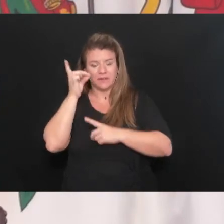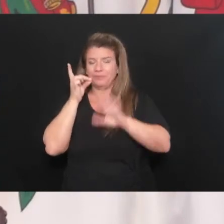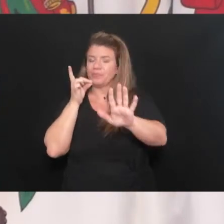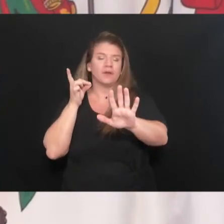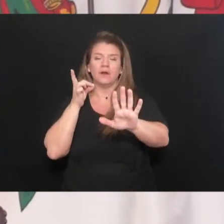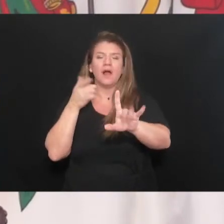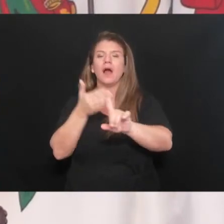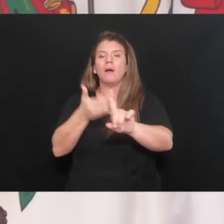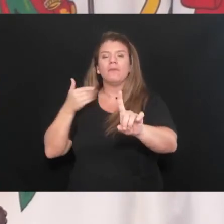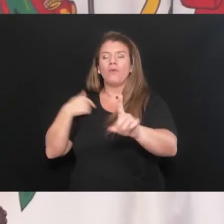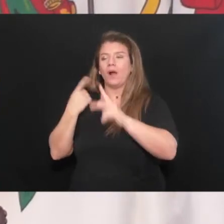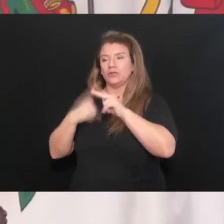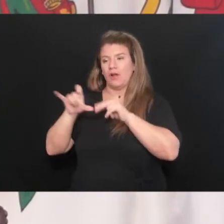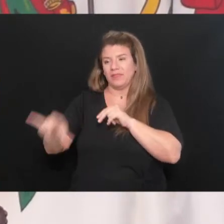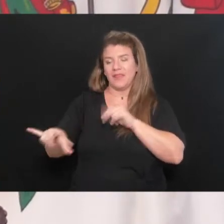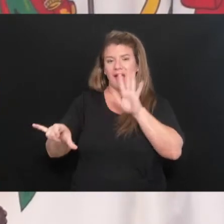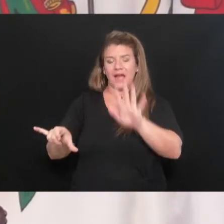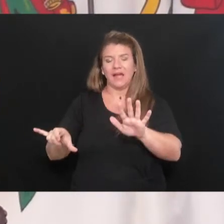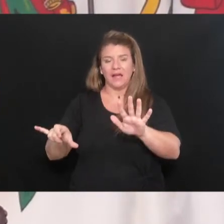go here,